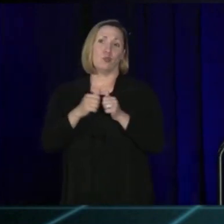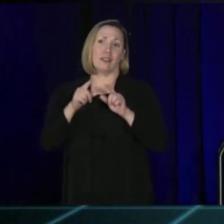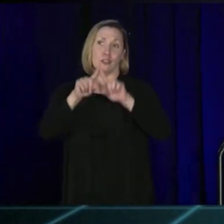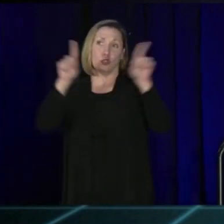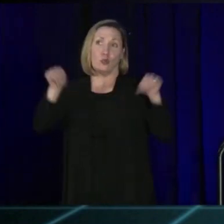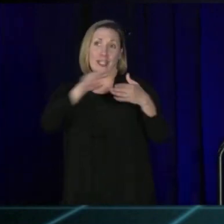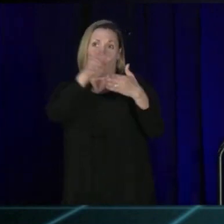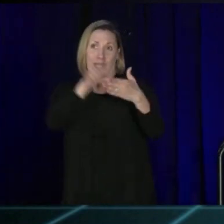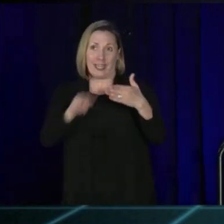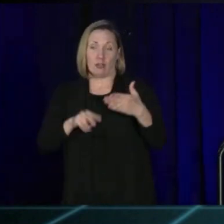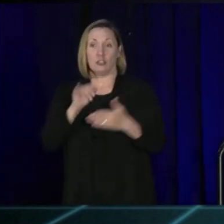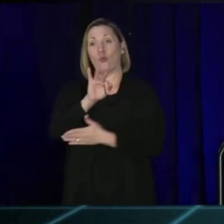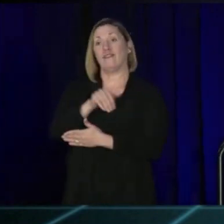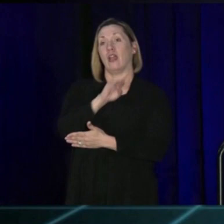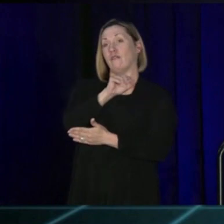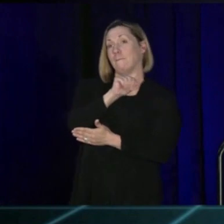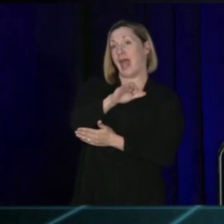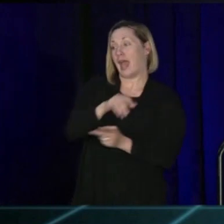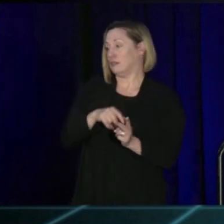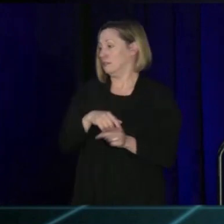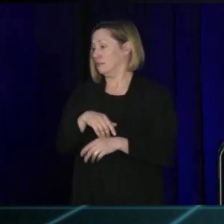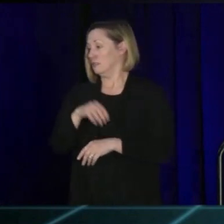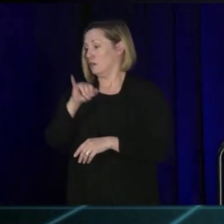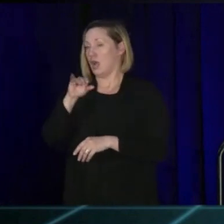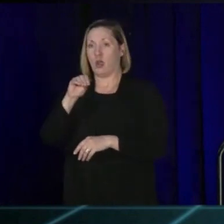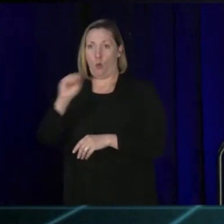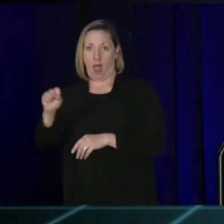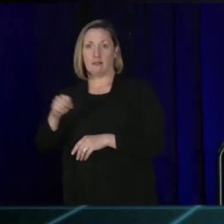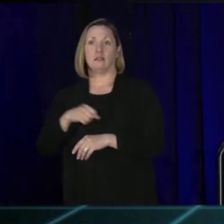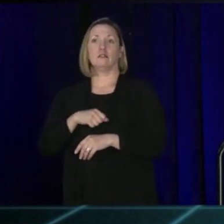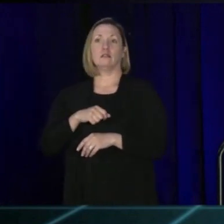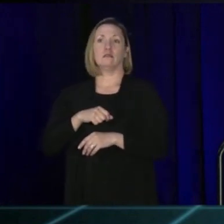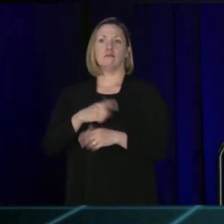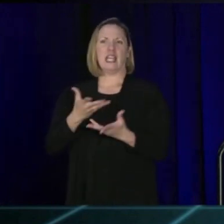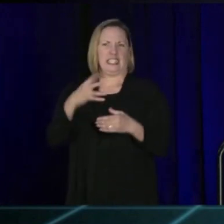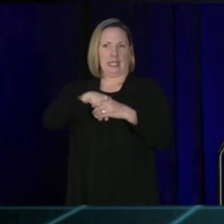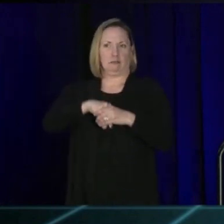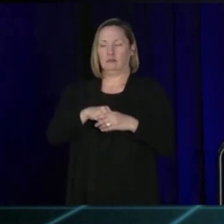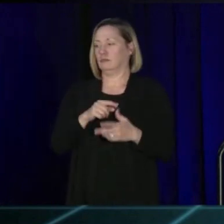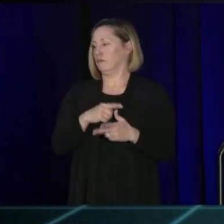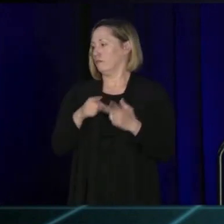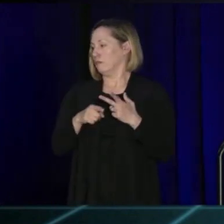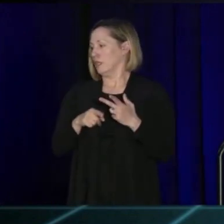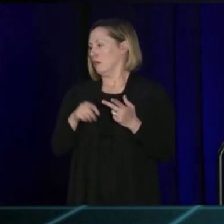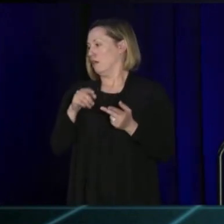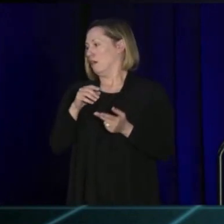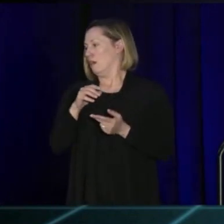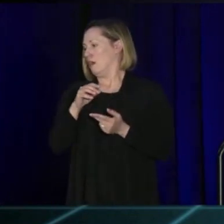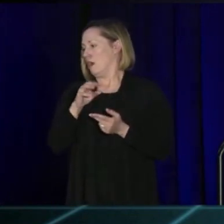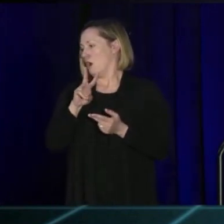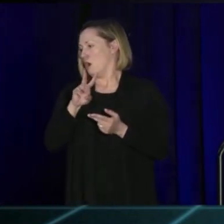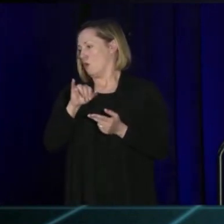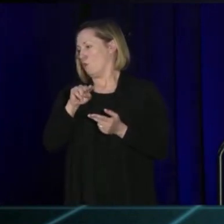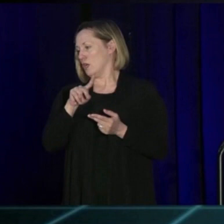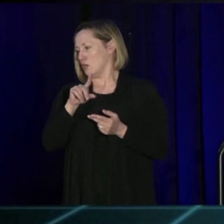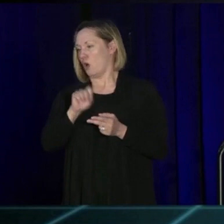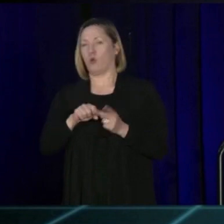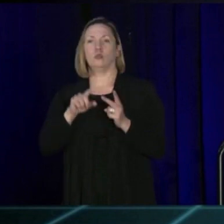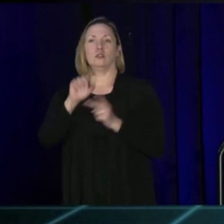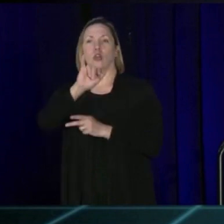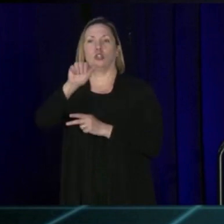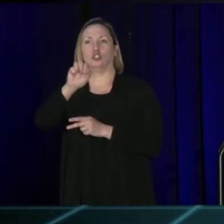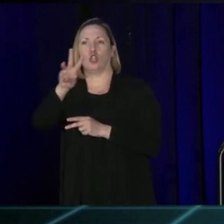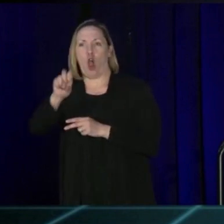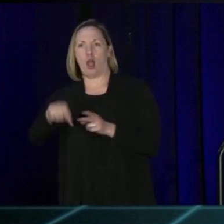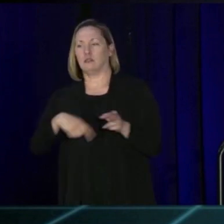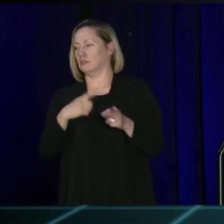Mac or an iPhone, VoiceOver comes built in. On Windows, you can use NVDA or JAWS, and also there is a talkback on Android. I know that if